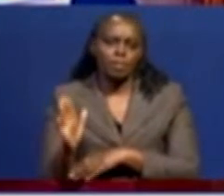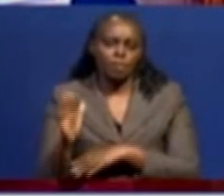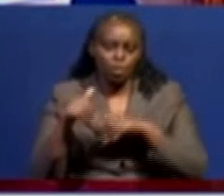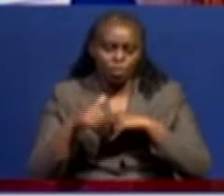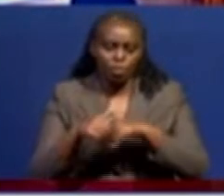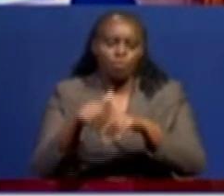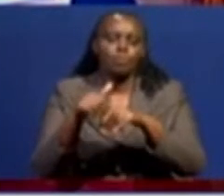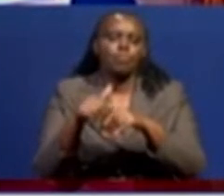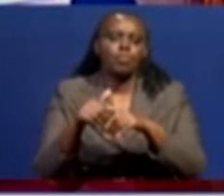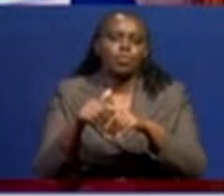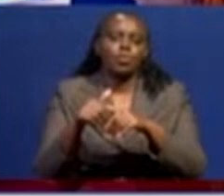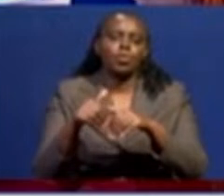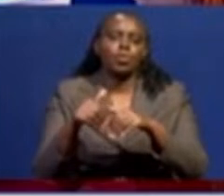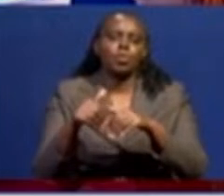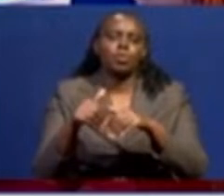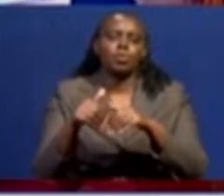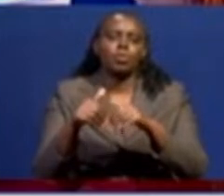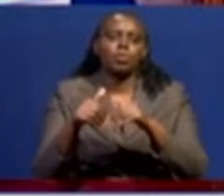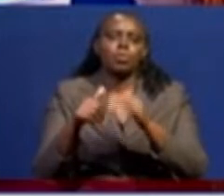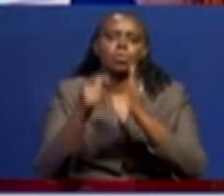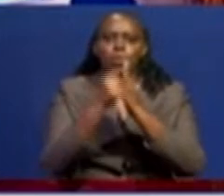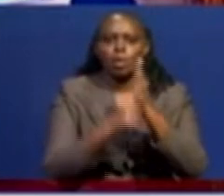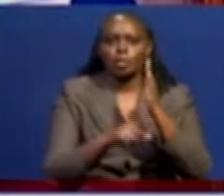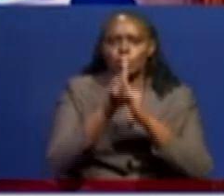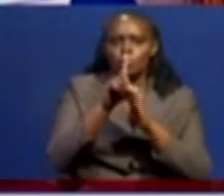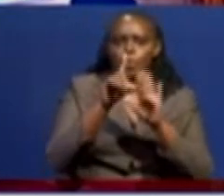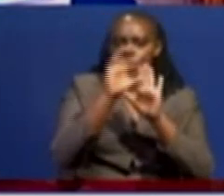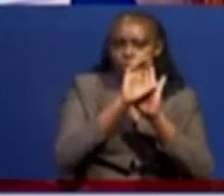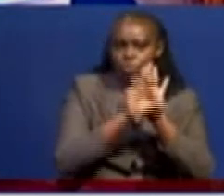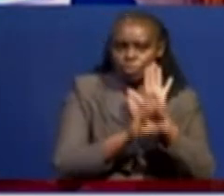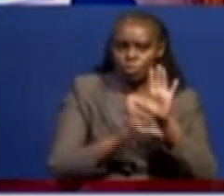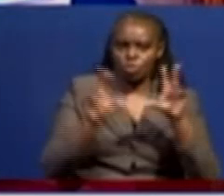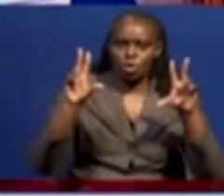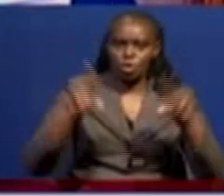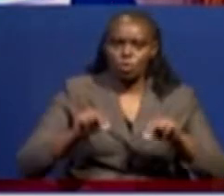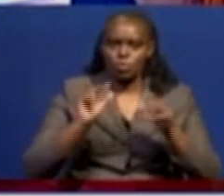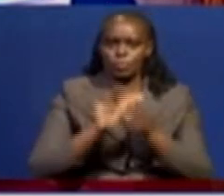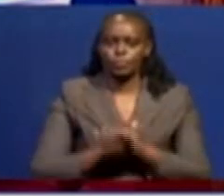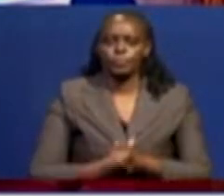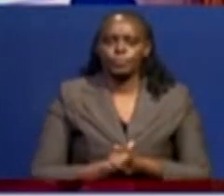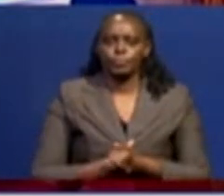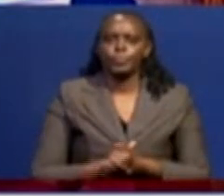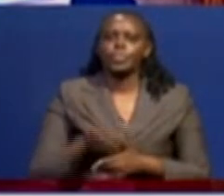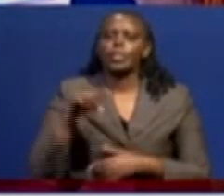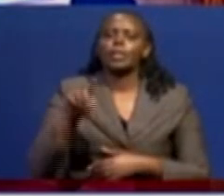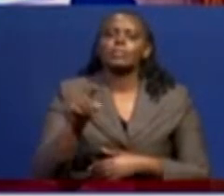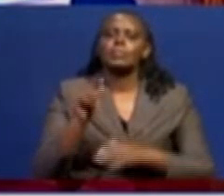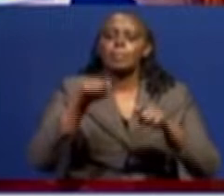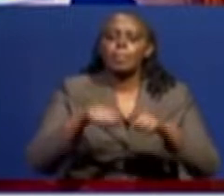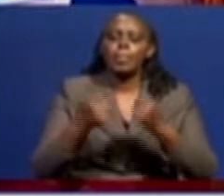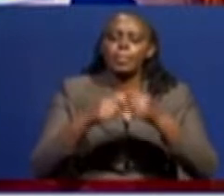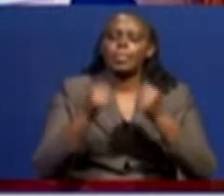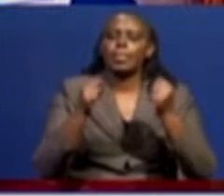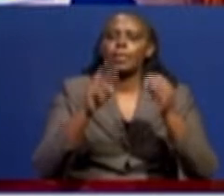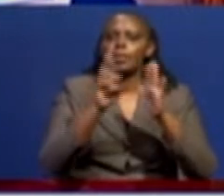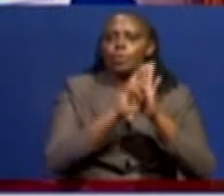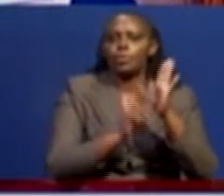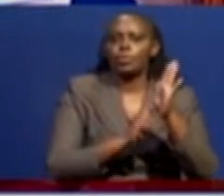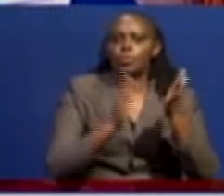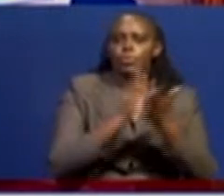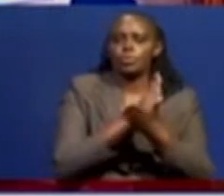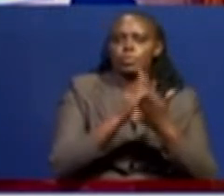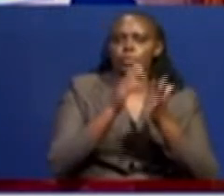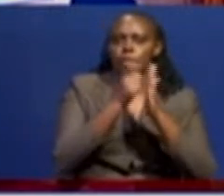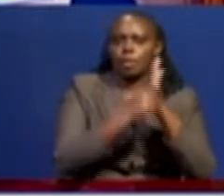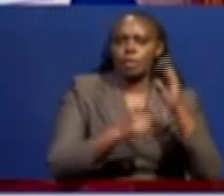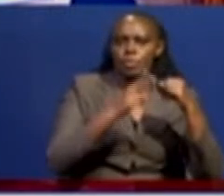she uphold the sovereignty of the people as enshrined in Article 1 of the Constitution? No. Does it violate the